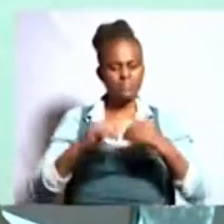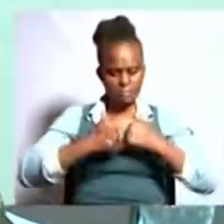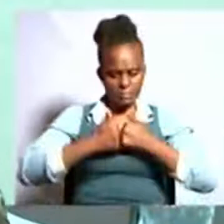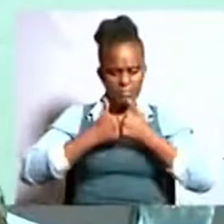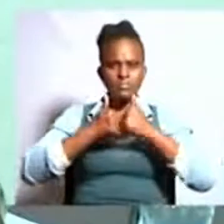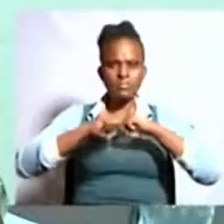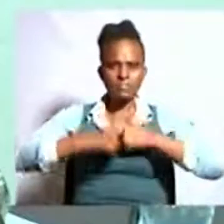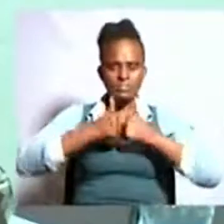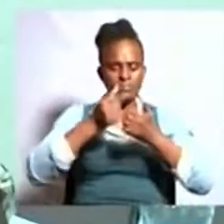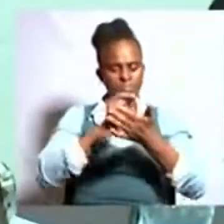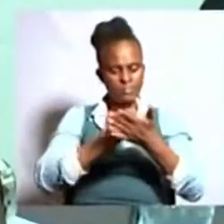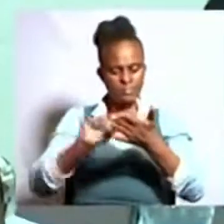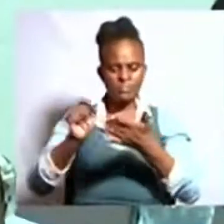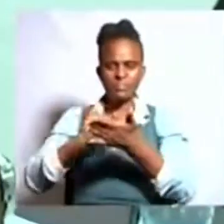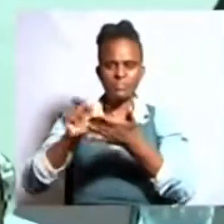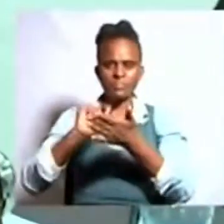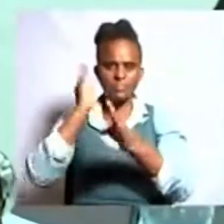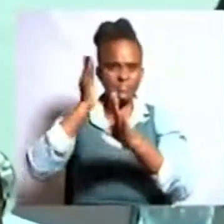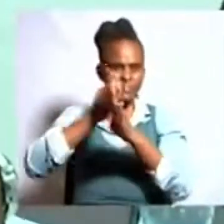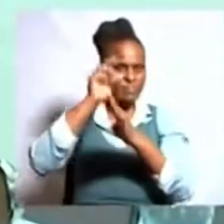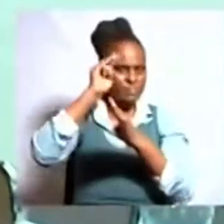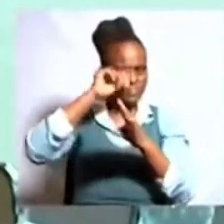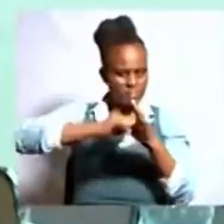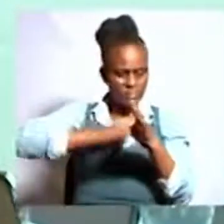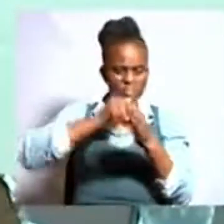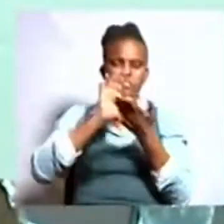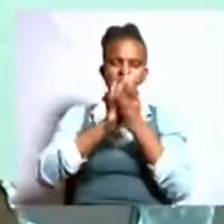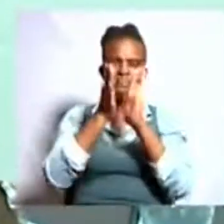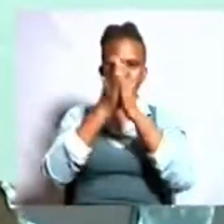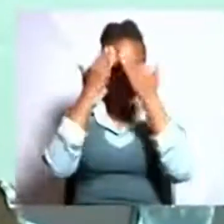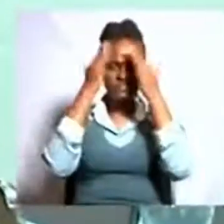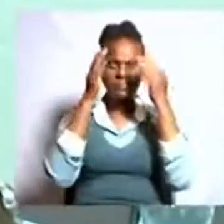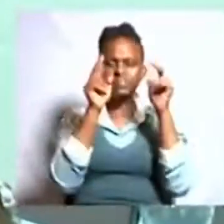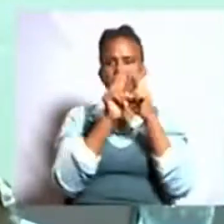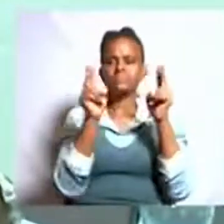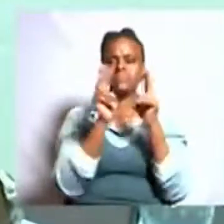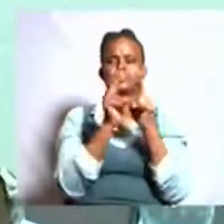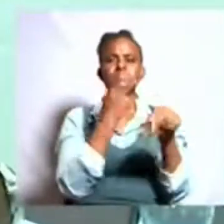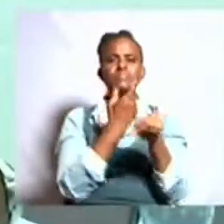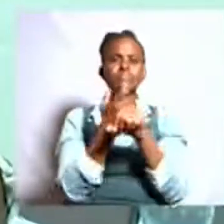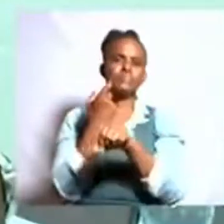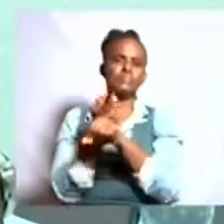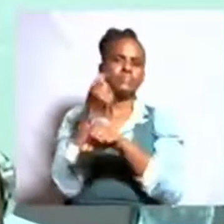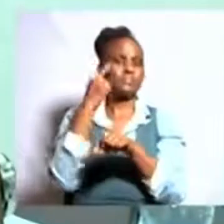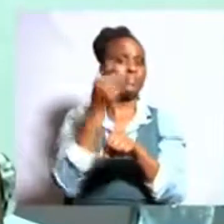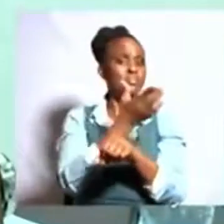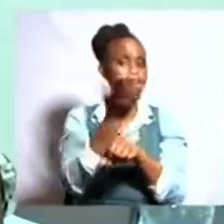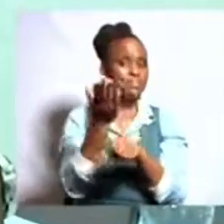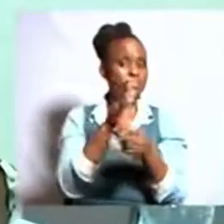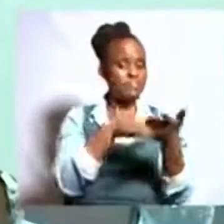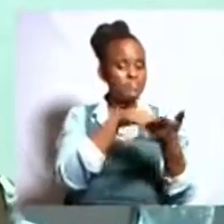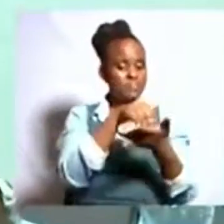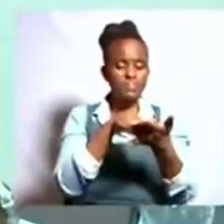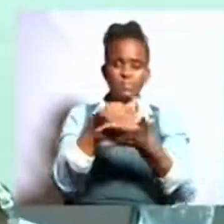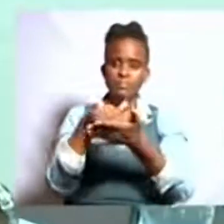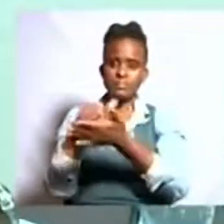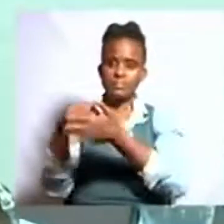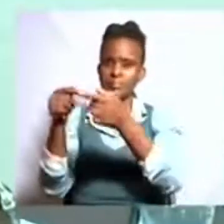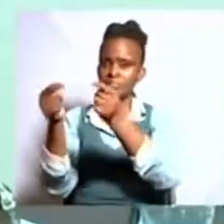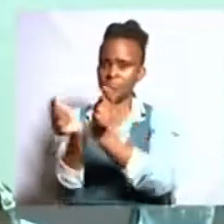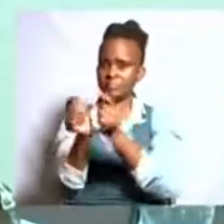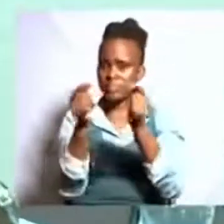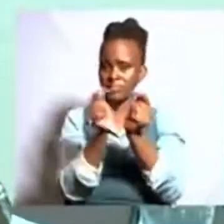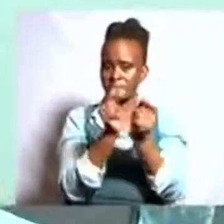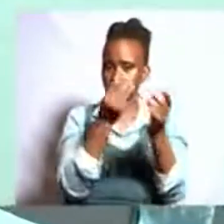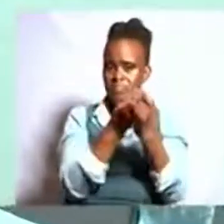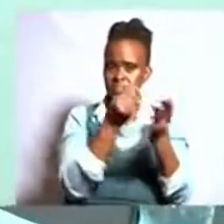to the ministry when we realized that it would be very difficult for these vulnerable groupings to pay their